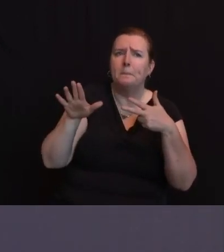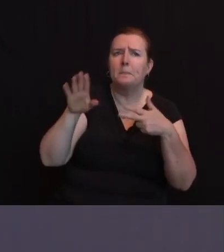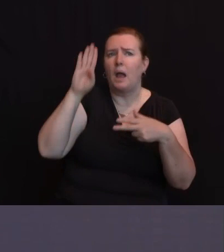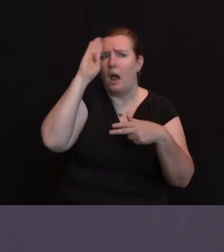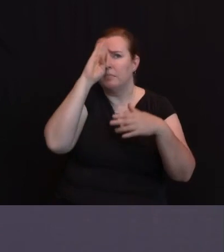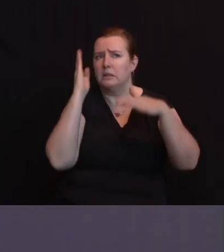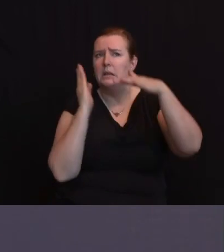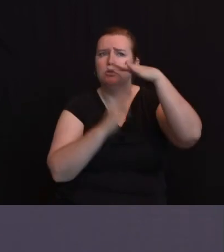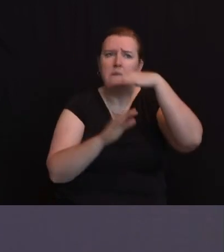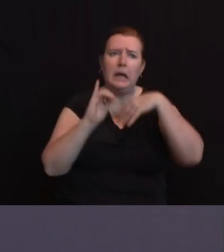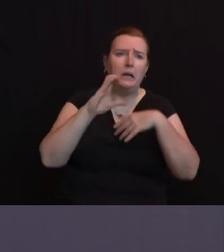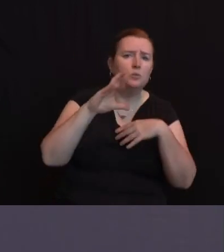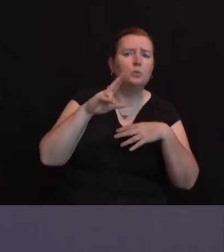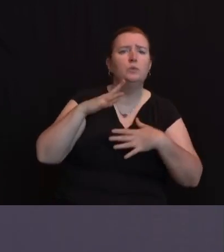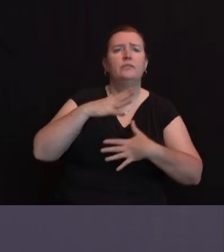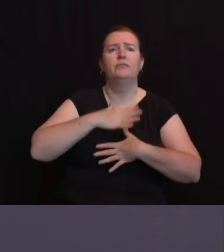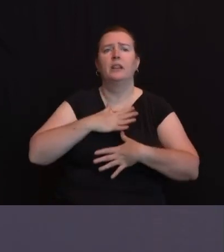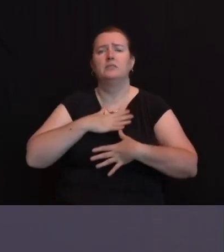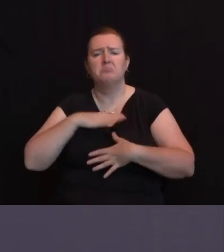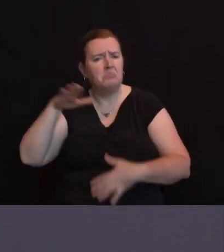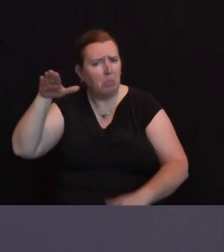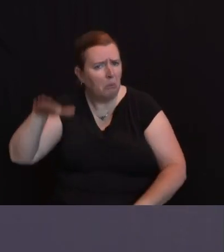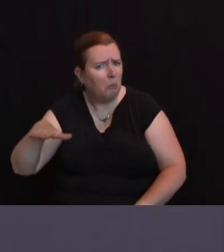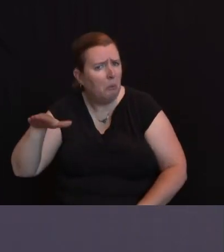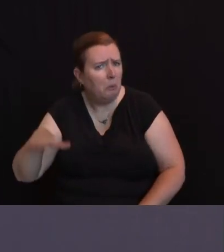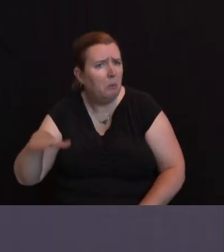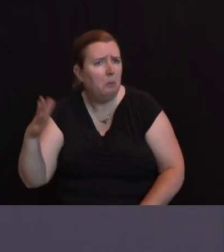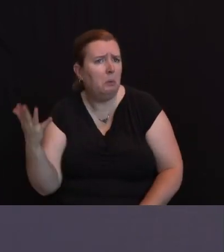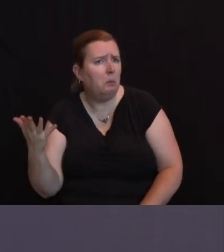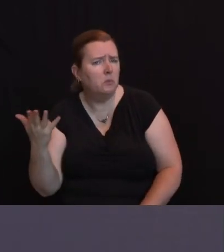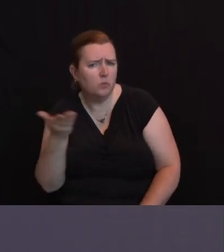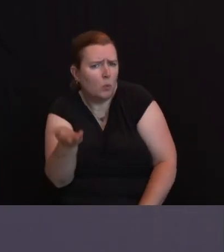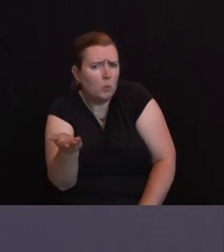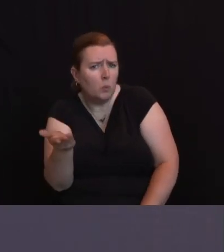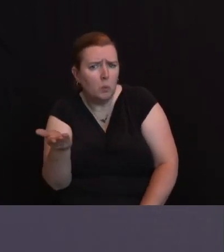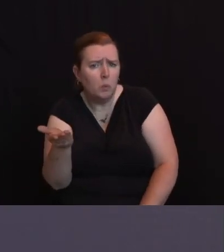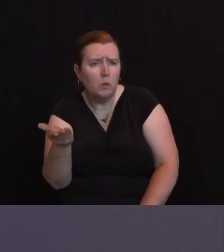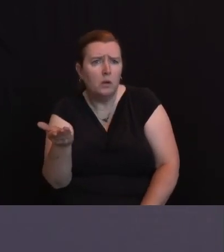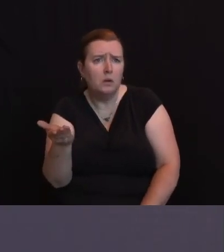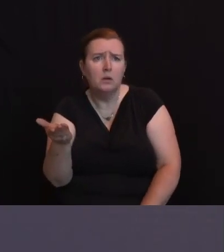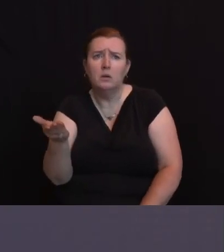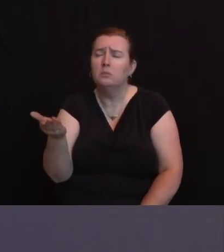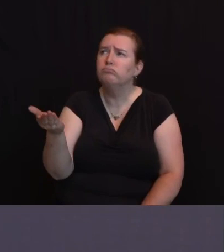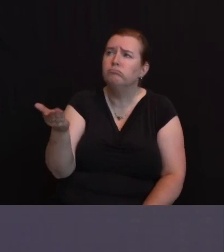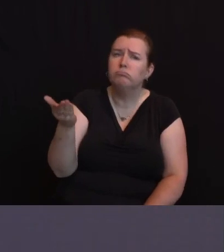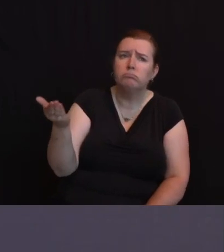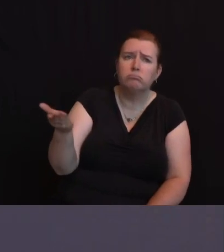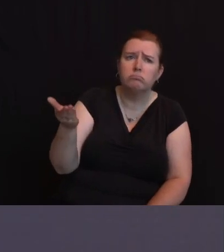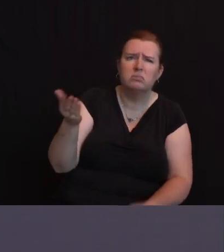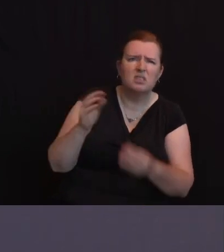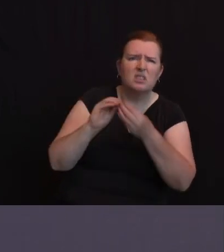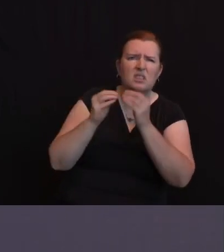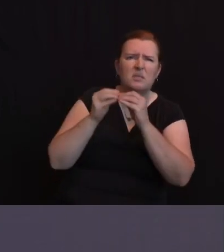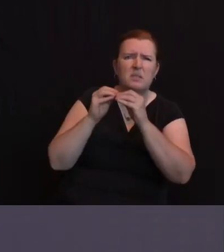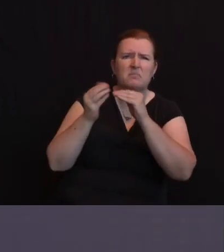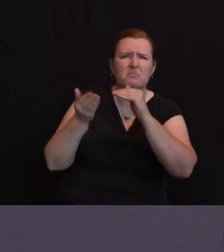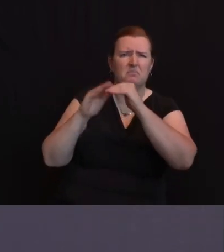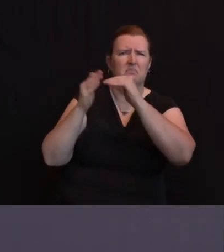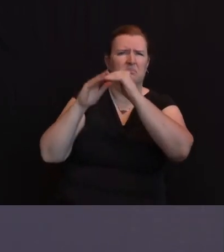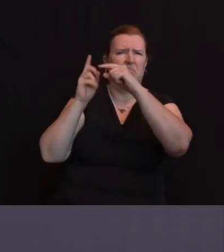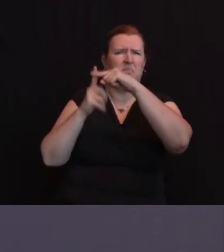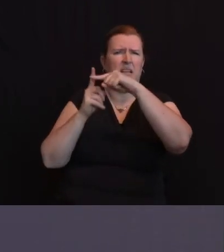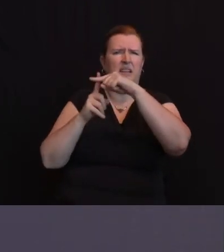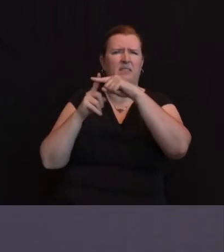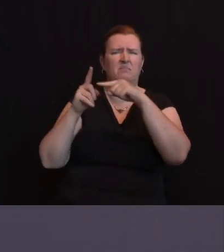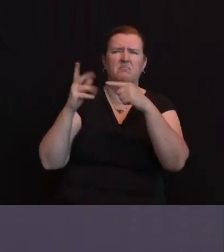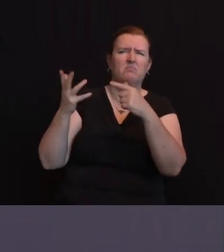all remain very low. So we are seeing, though, this increase in cases. Do